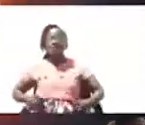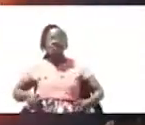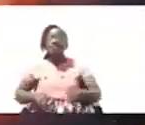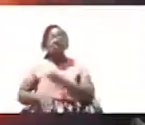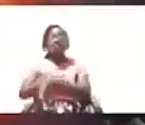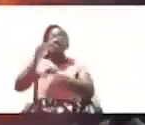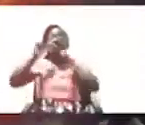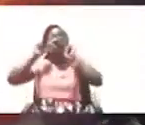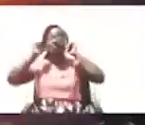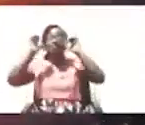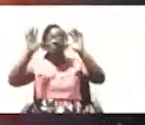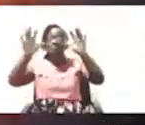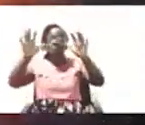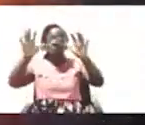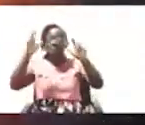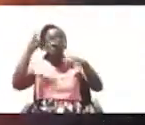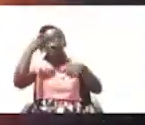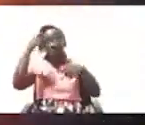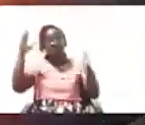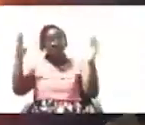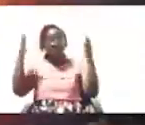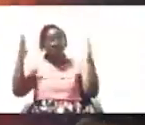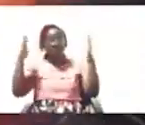Let us put our hands together for the youth clapping